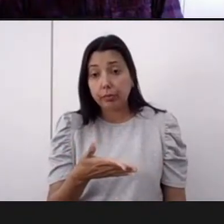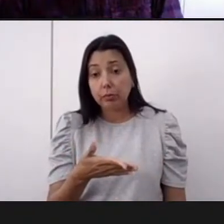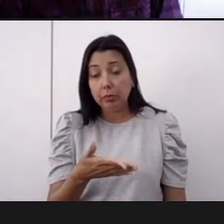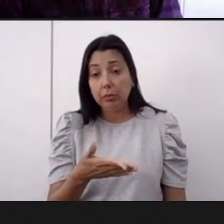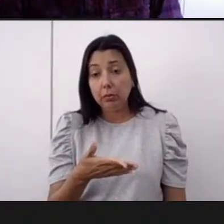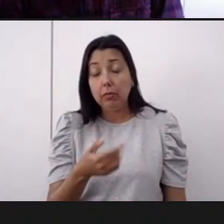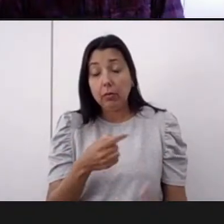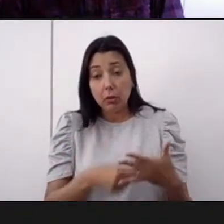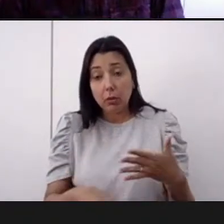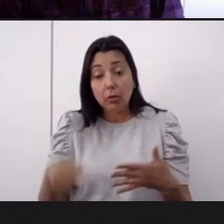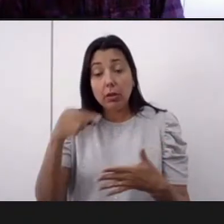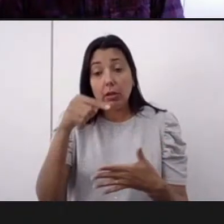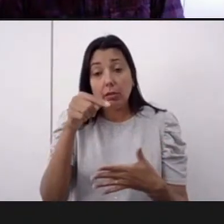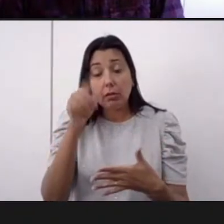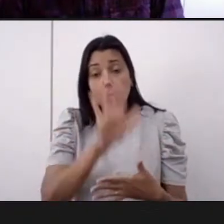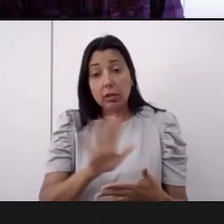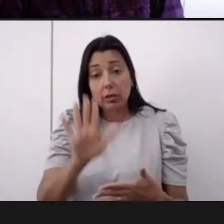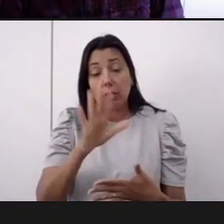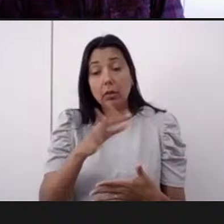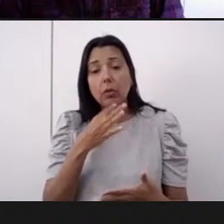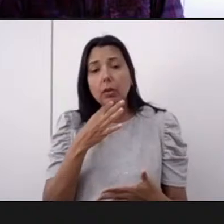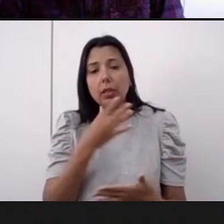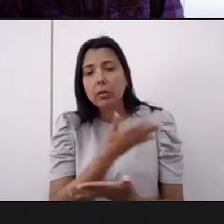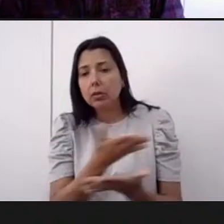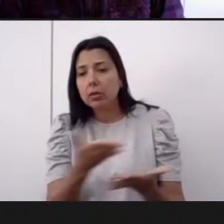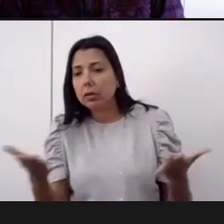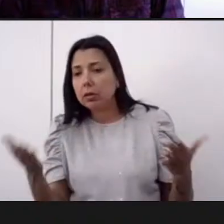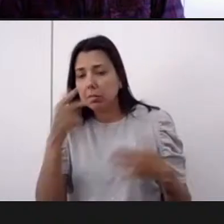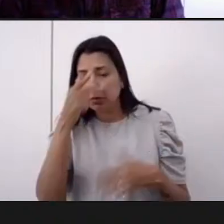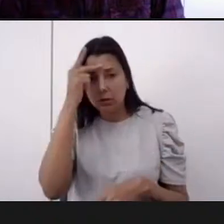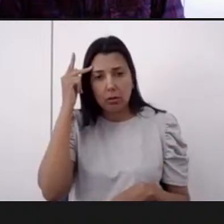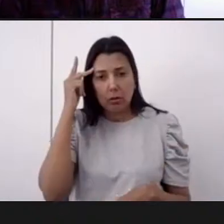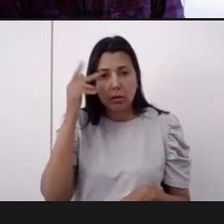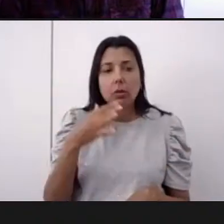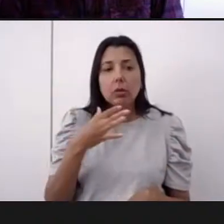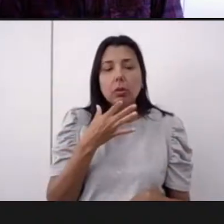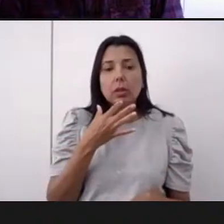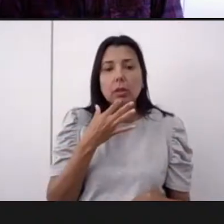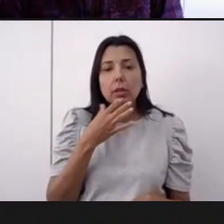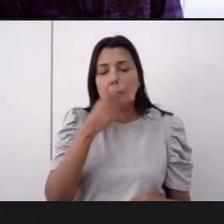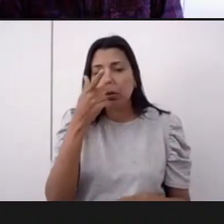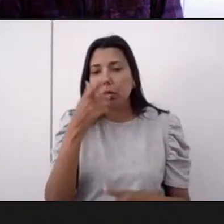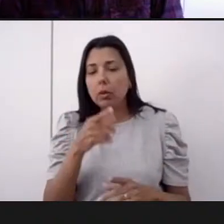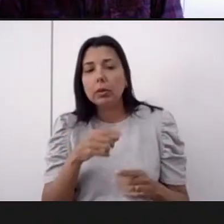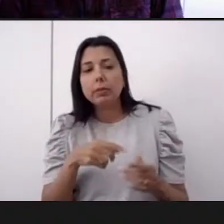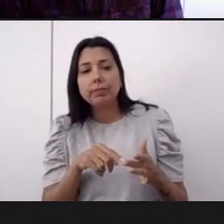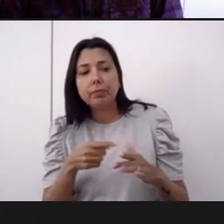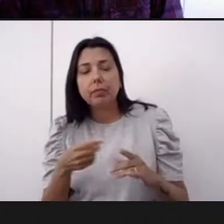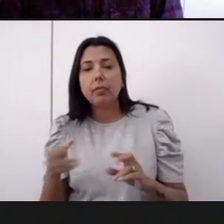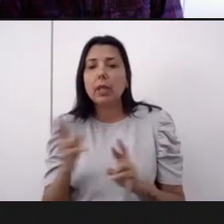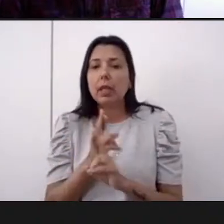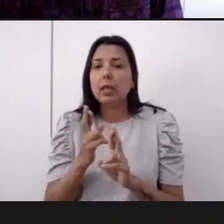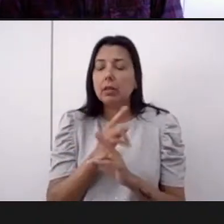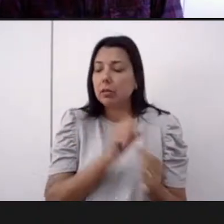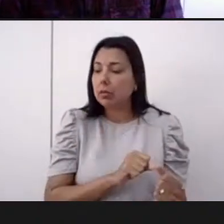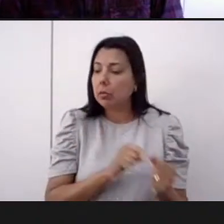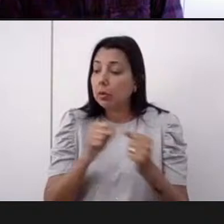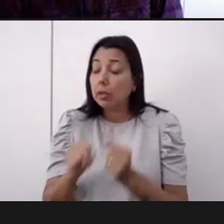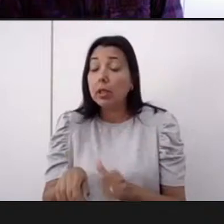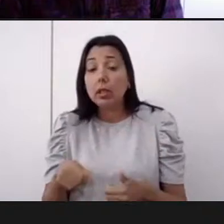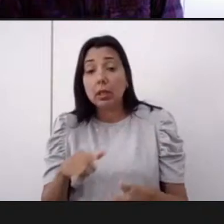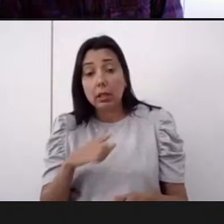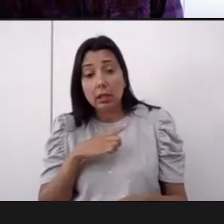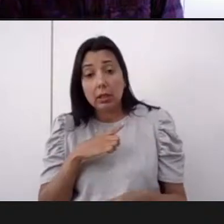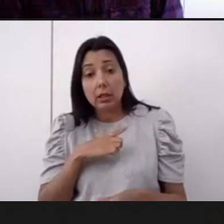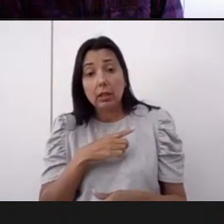we know the orientations, we know the power relations there are among the actors on the national